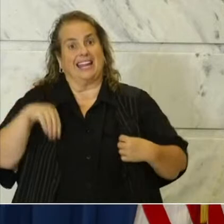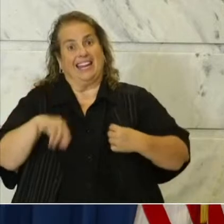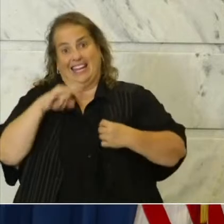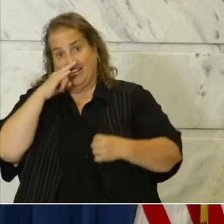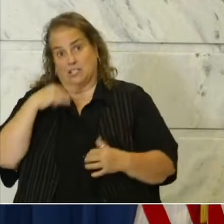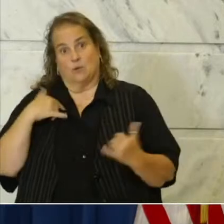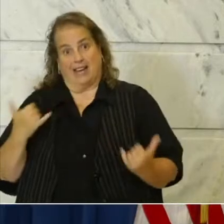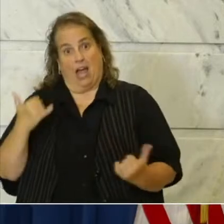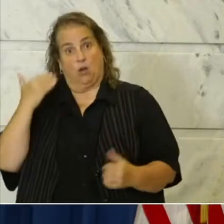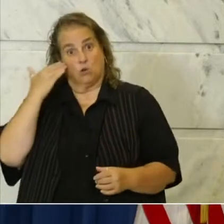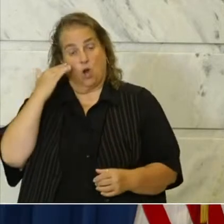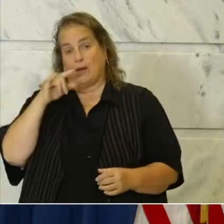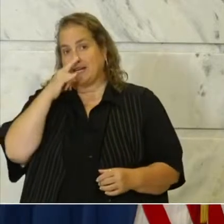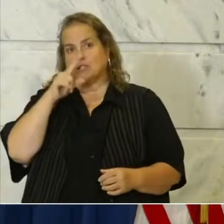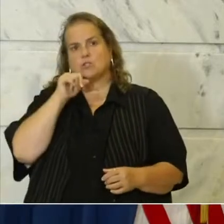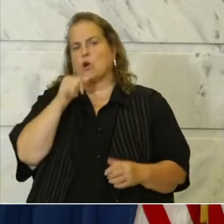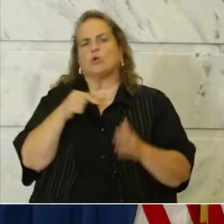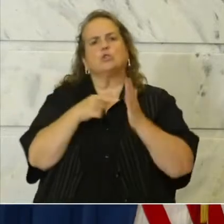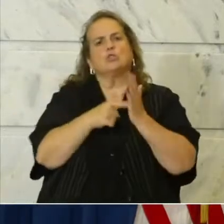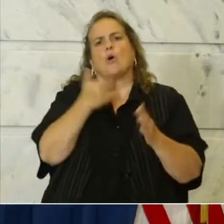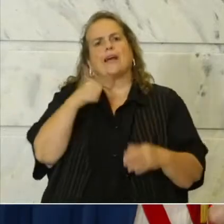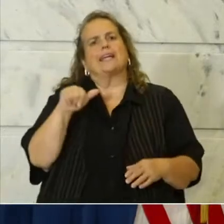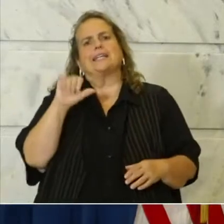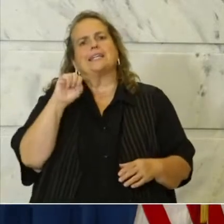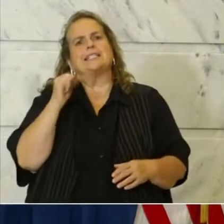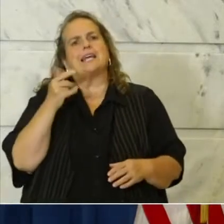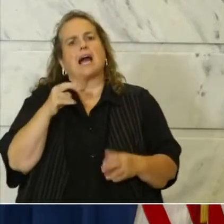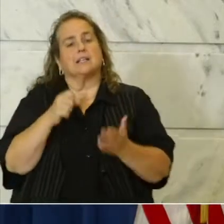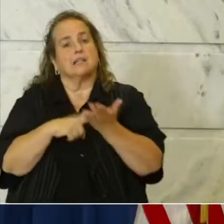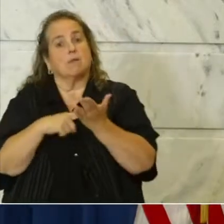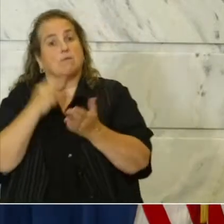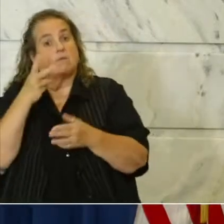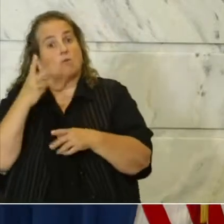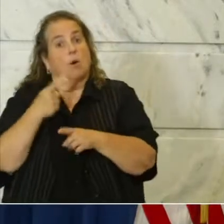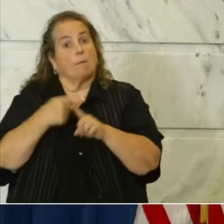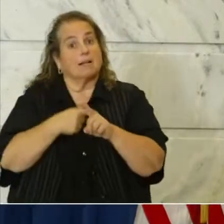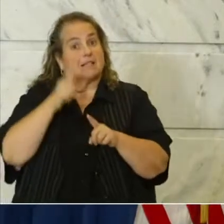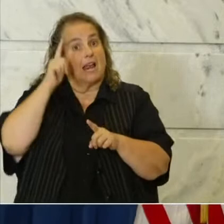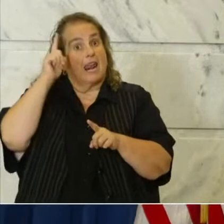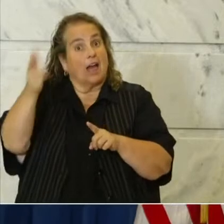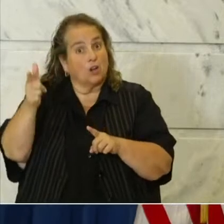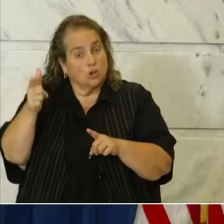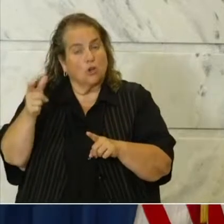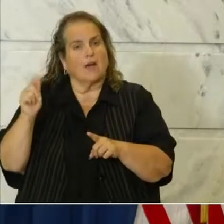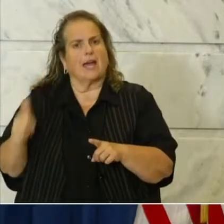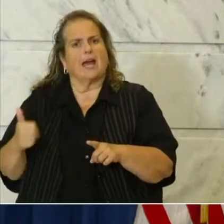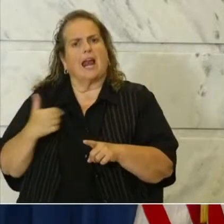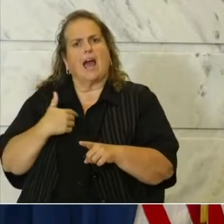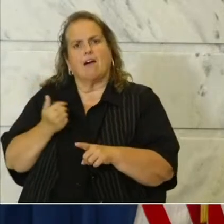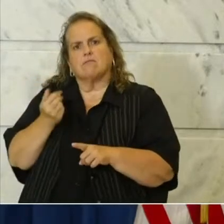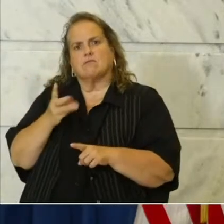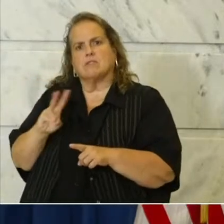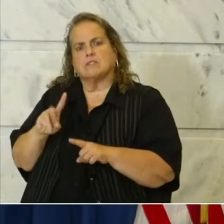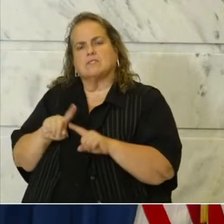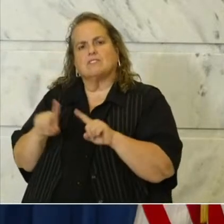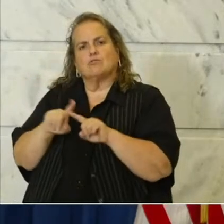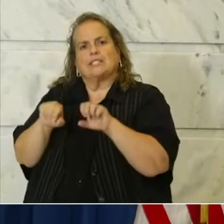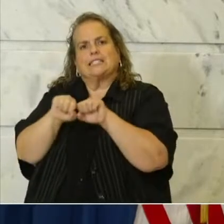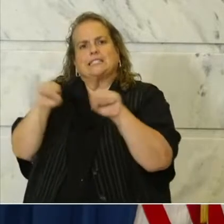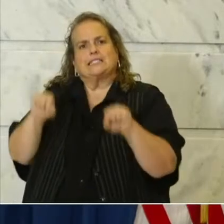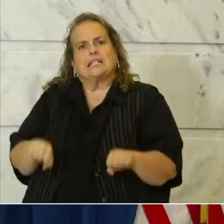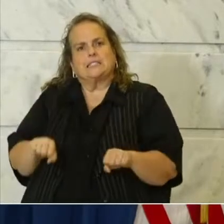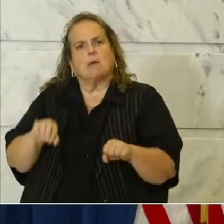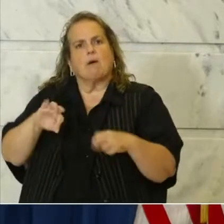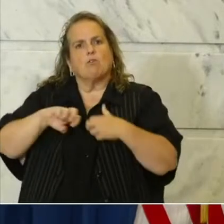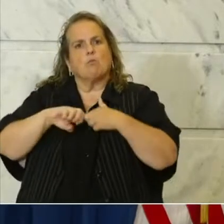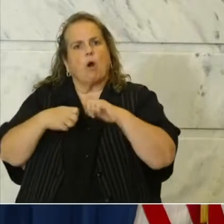now know that the kids don't show any signs sometimes, and then a couple months later they develop a multi-system inflammatory syndrome that puts them